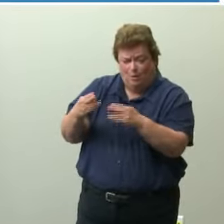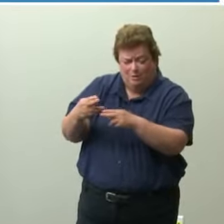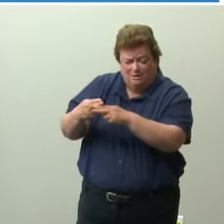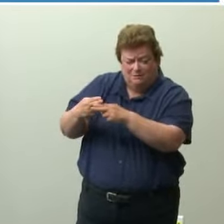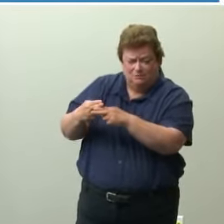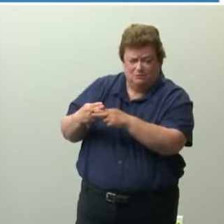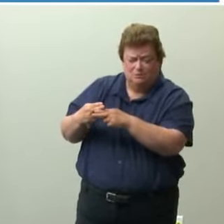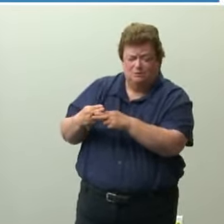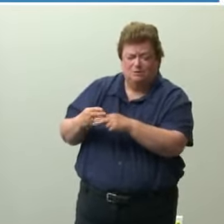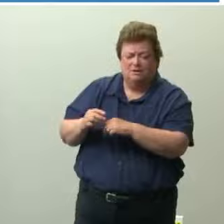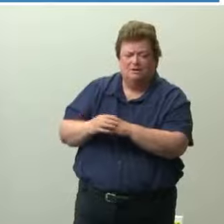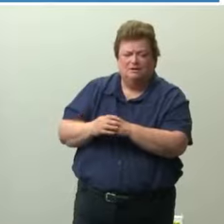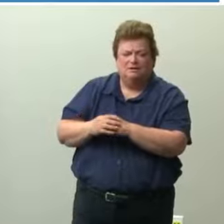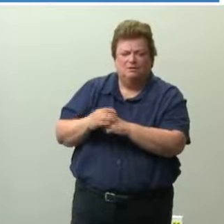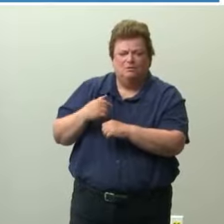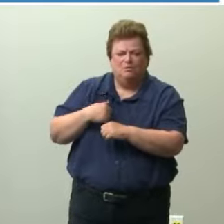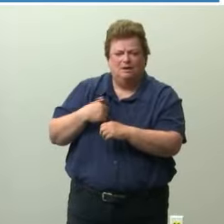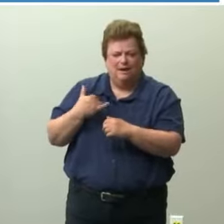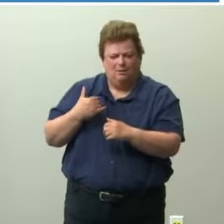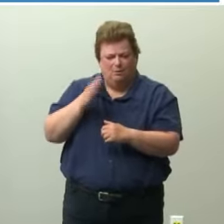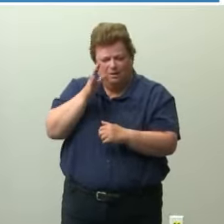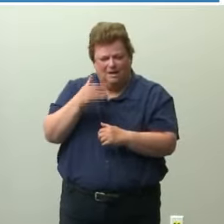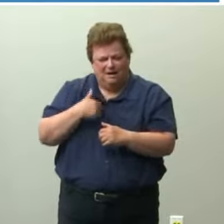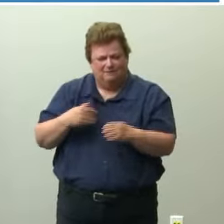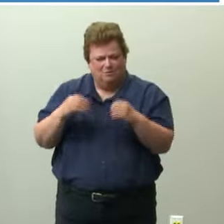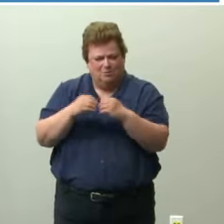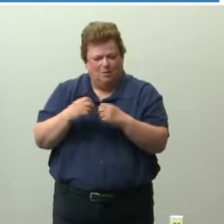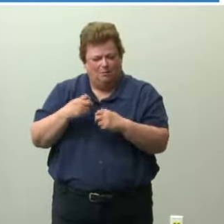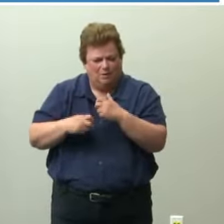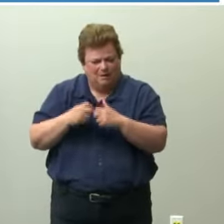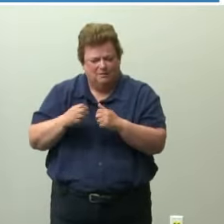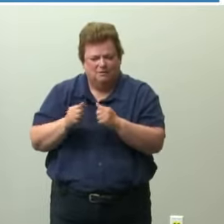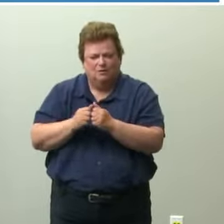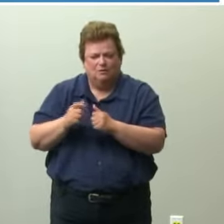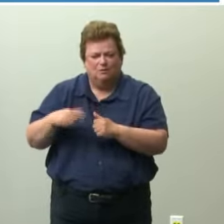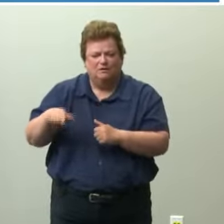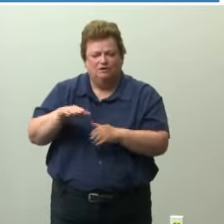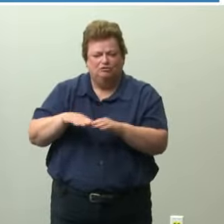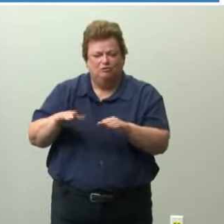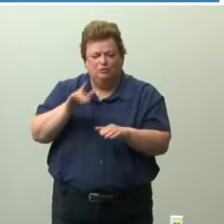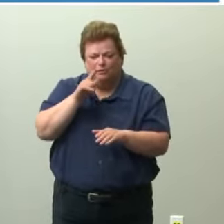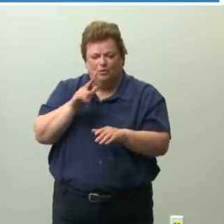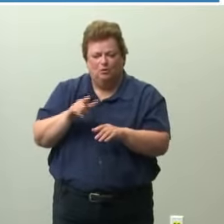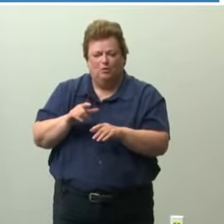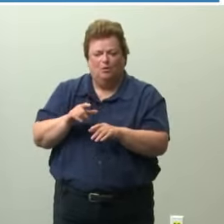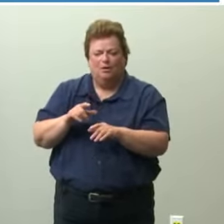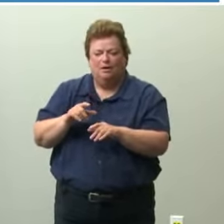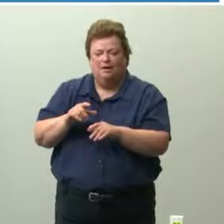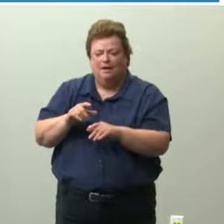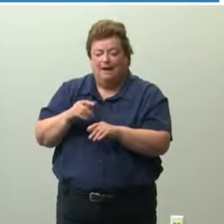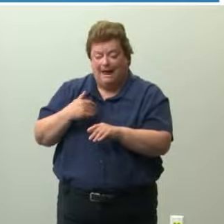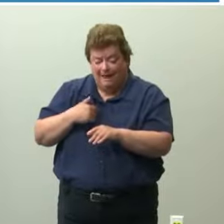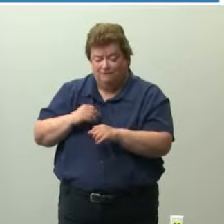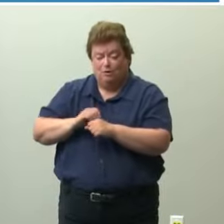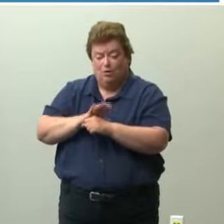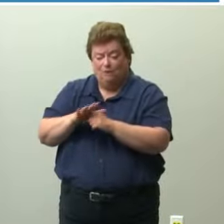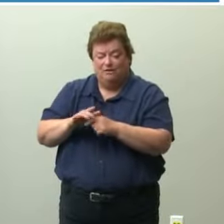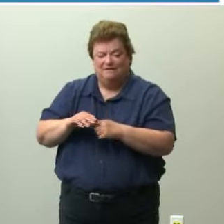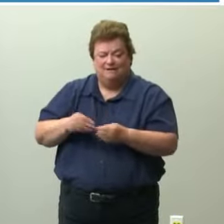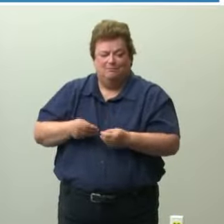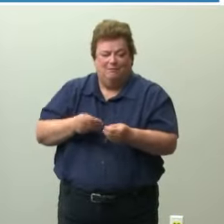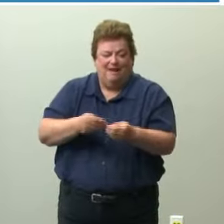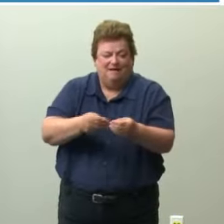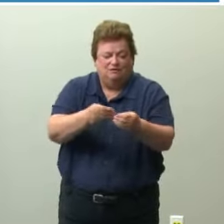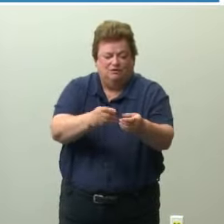going to see more issues with kids who are infected with COVID-19 spreading it to each other. Just like we have had